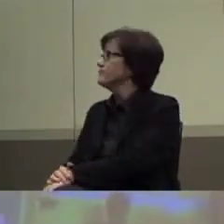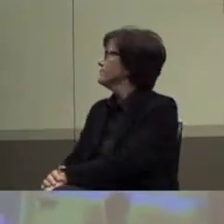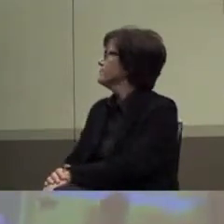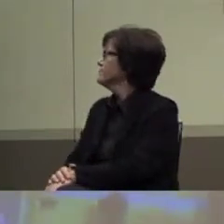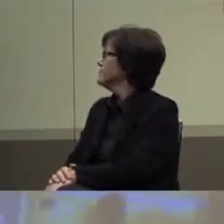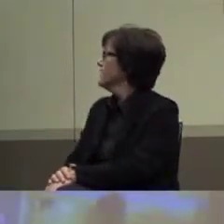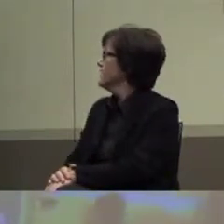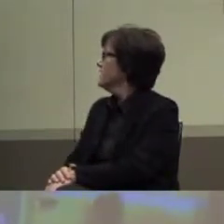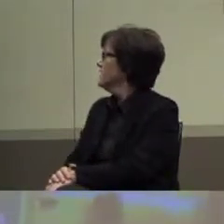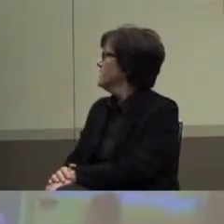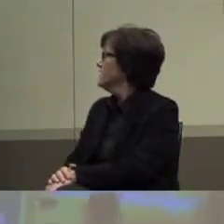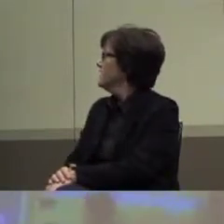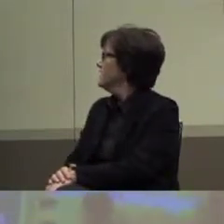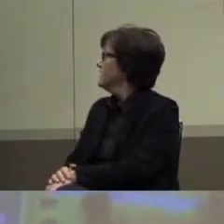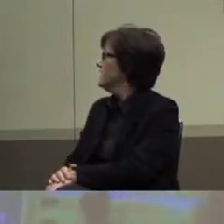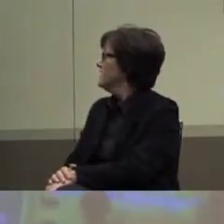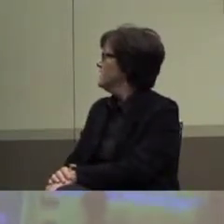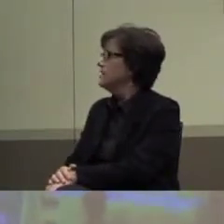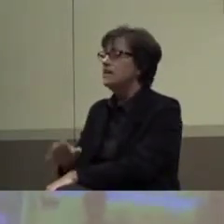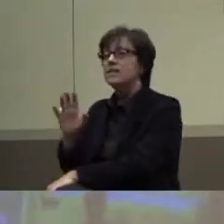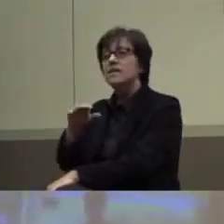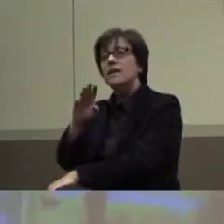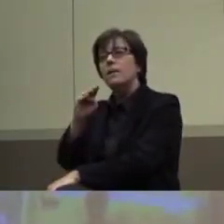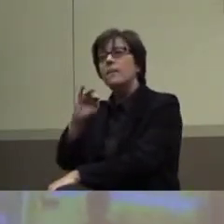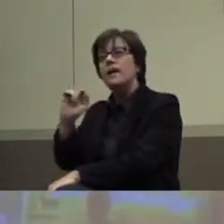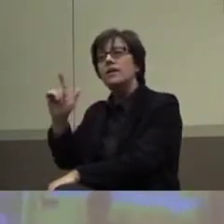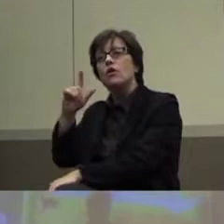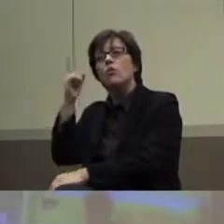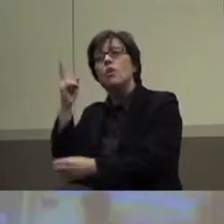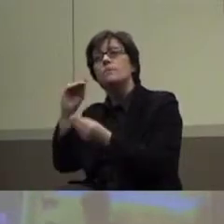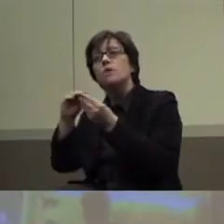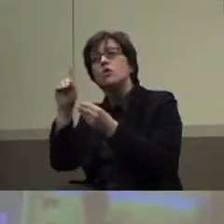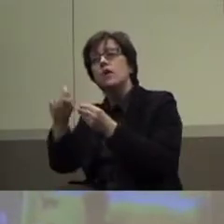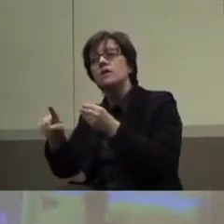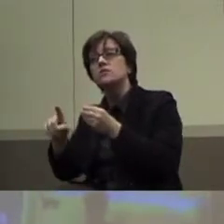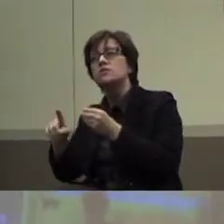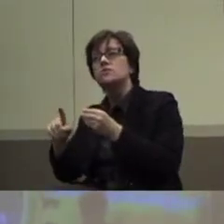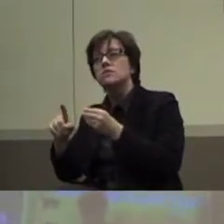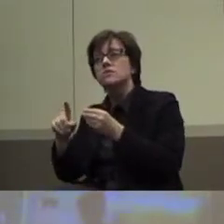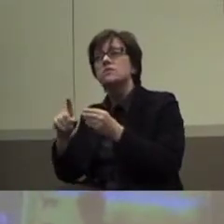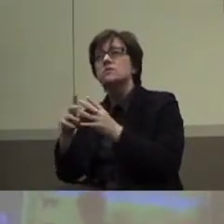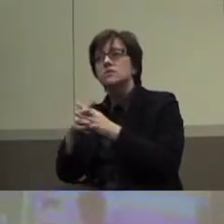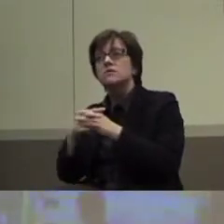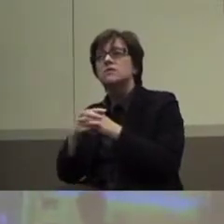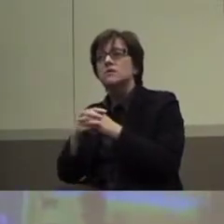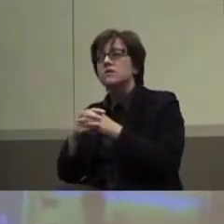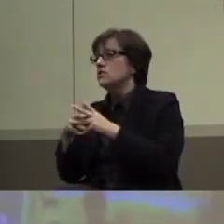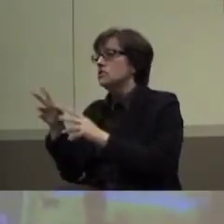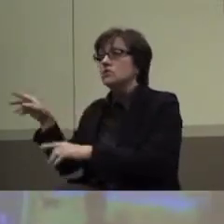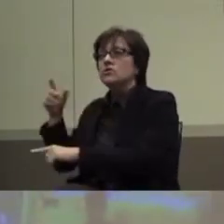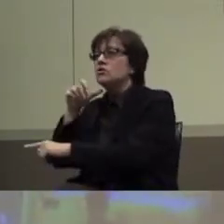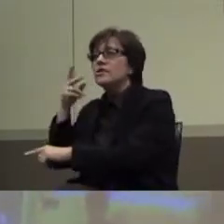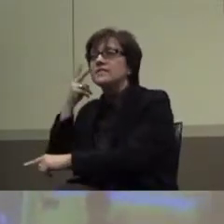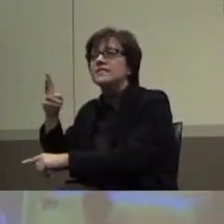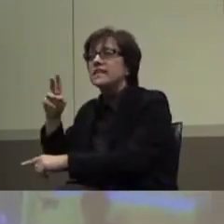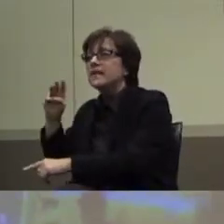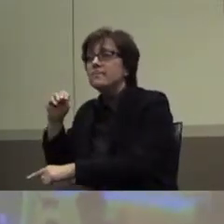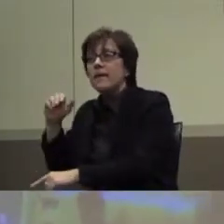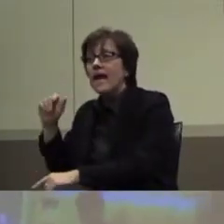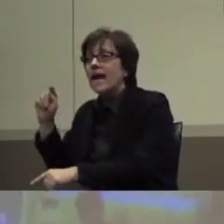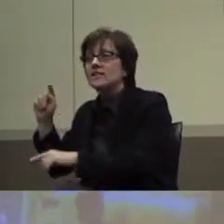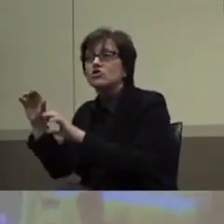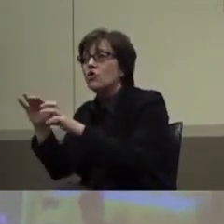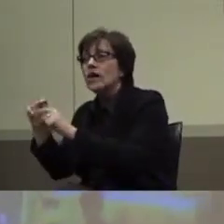It has a partner, okay. Let's count it again, real quick. 2, 4, 6. Do it